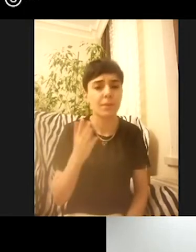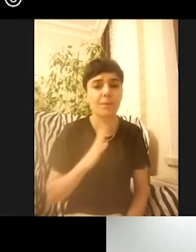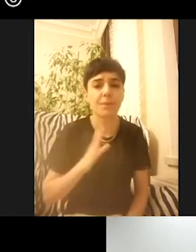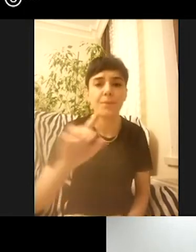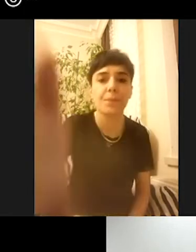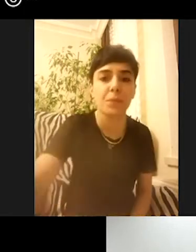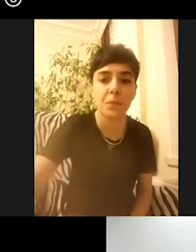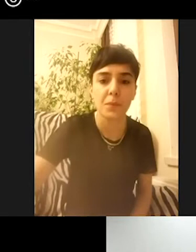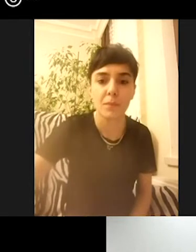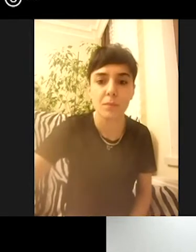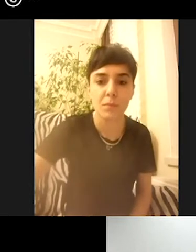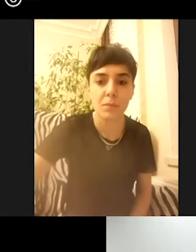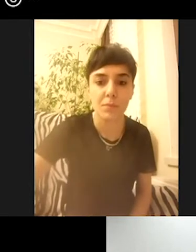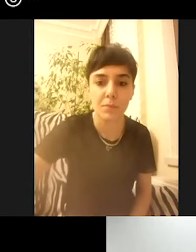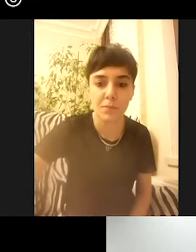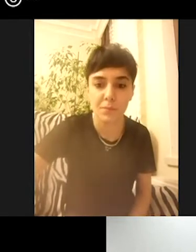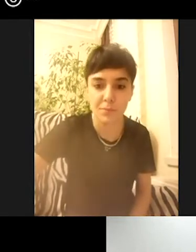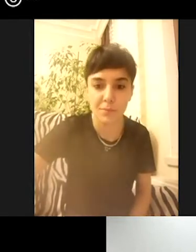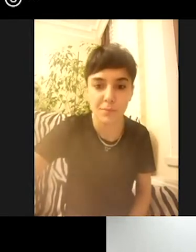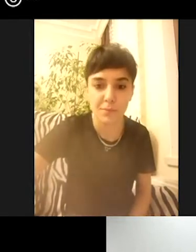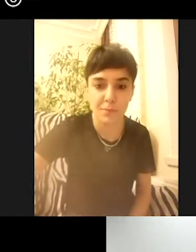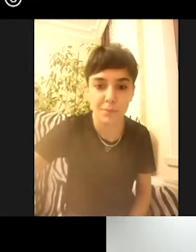installing a meaning